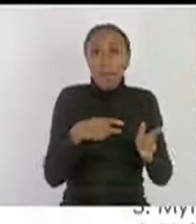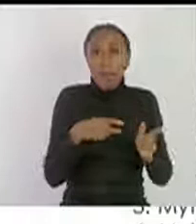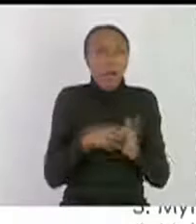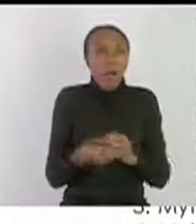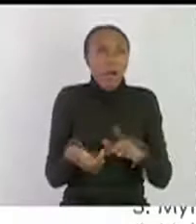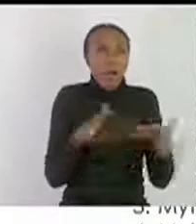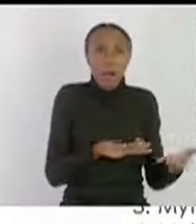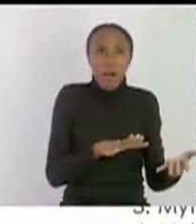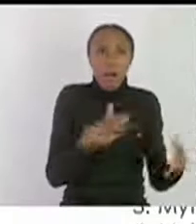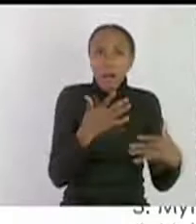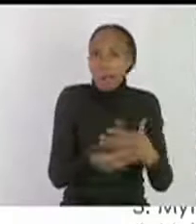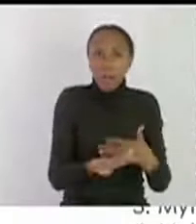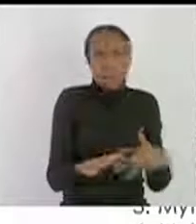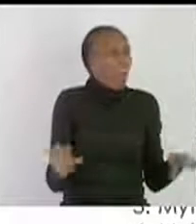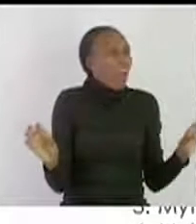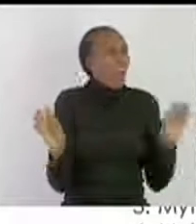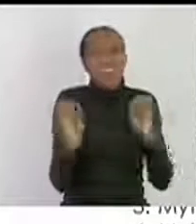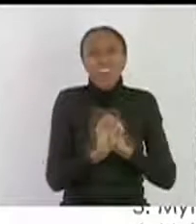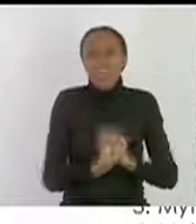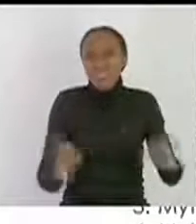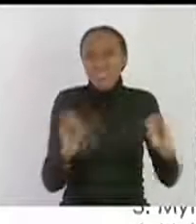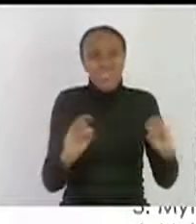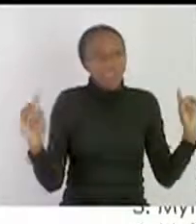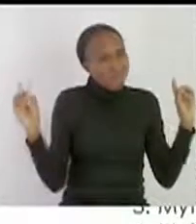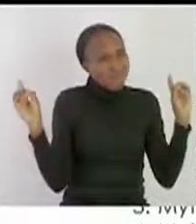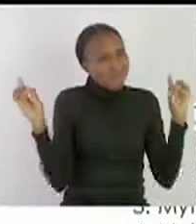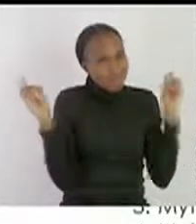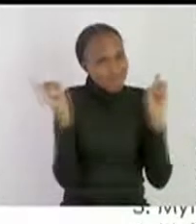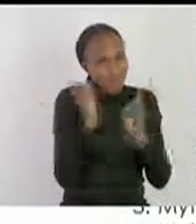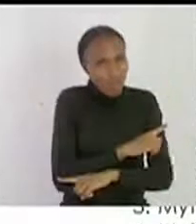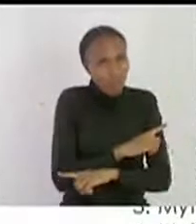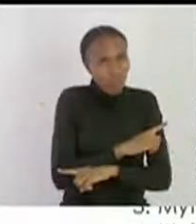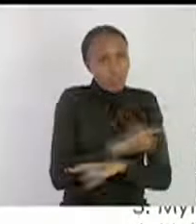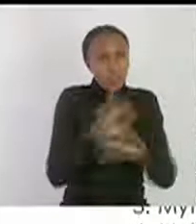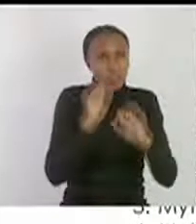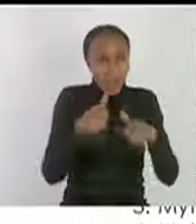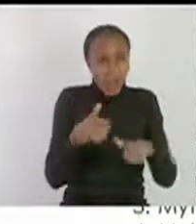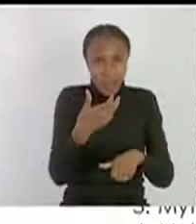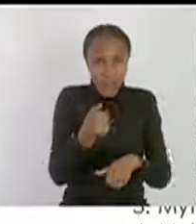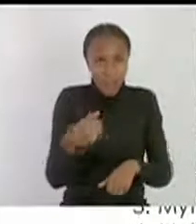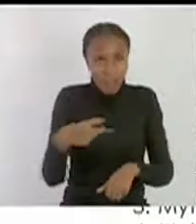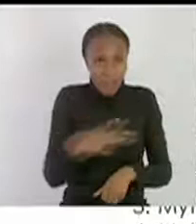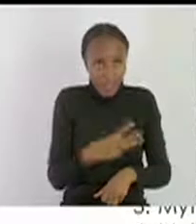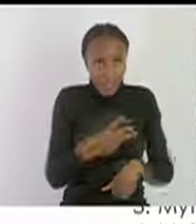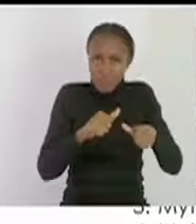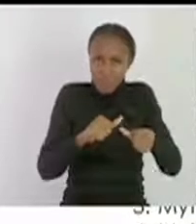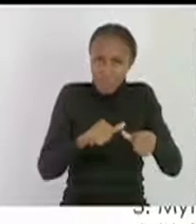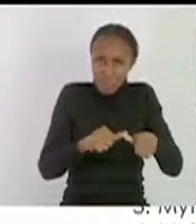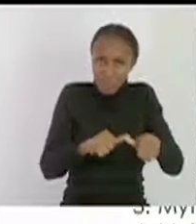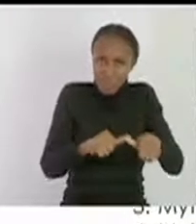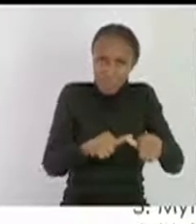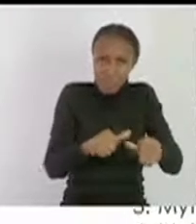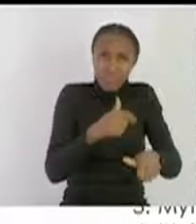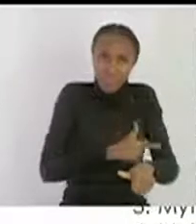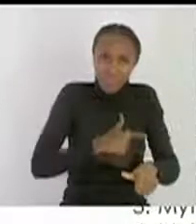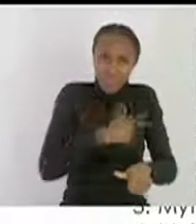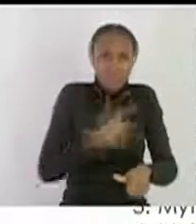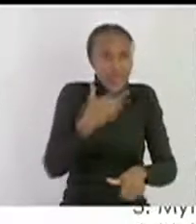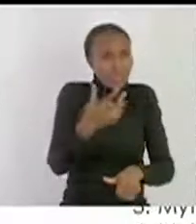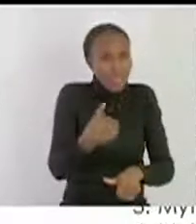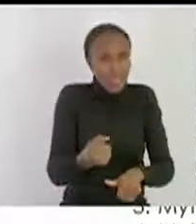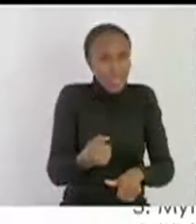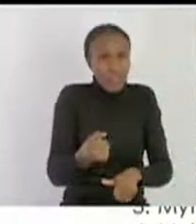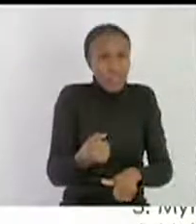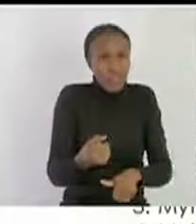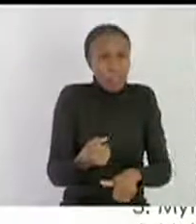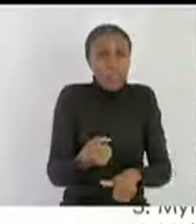is over. You can have HIV for many, many years. It doesn't mean